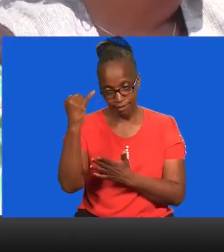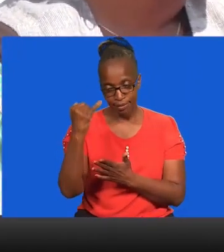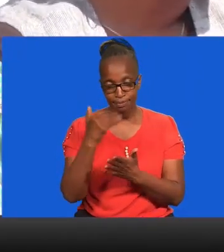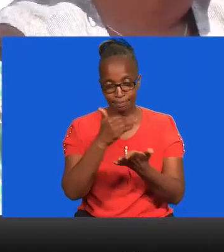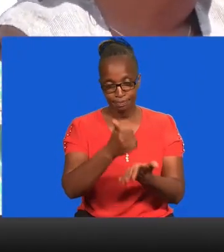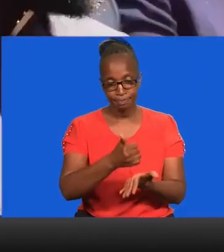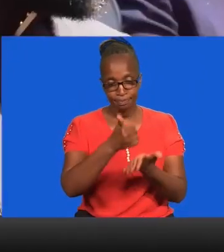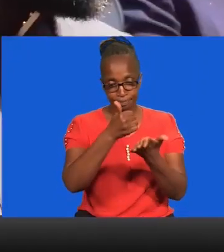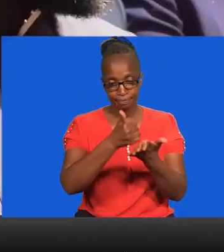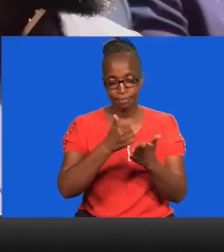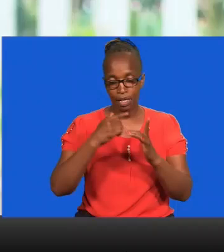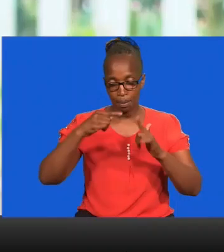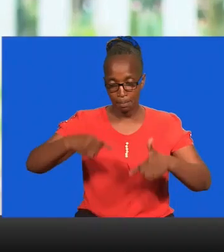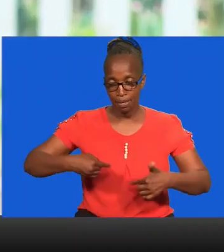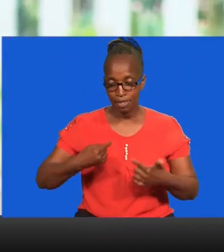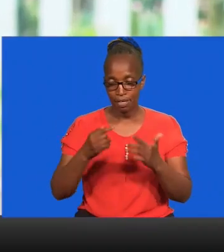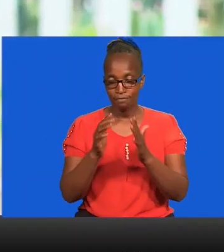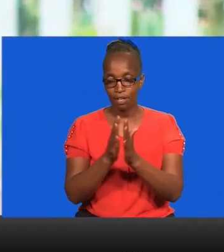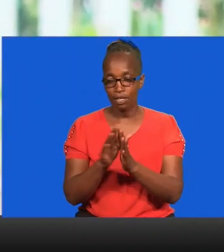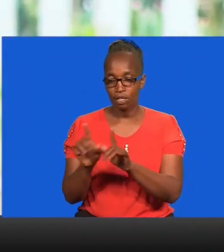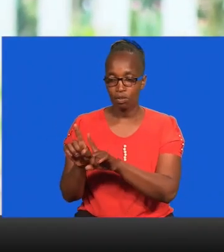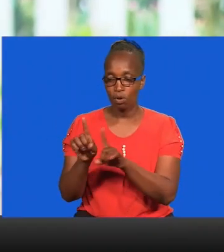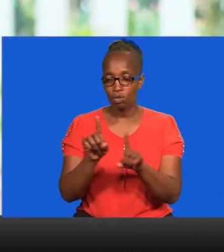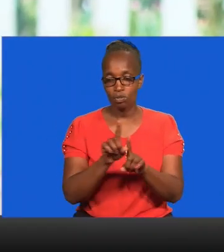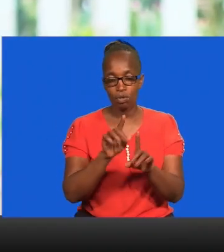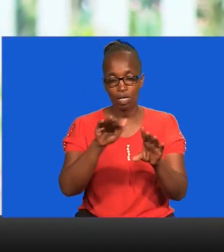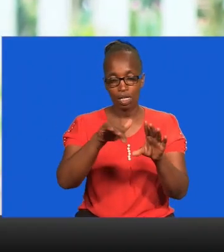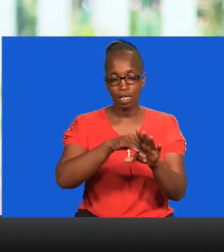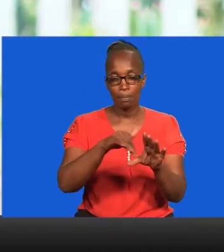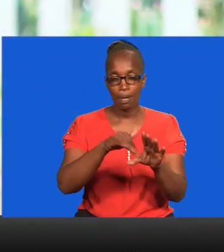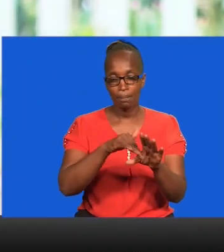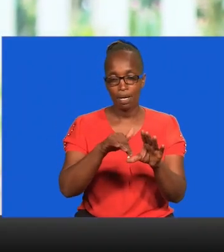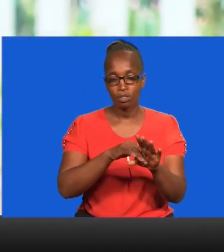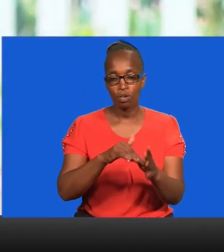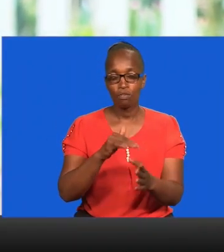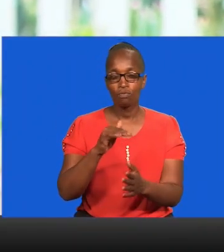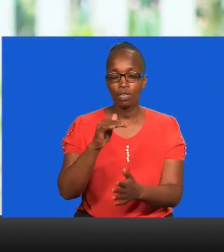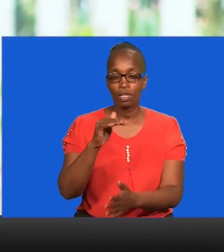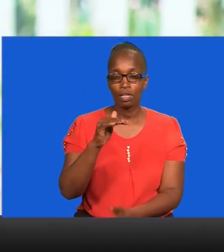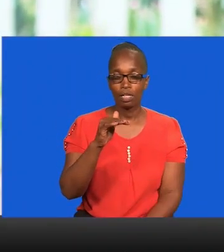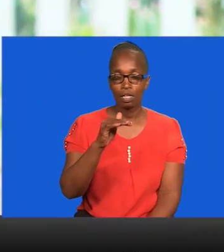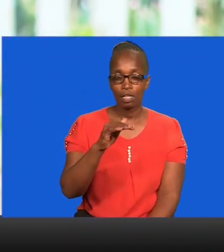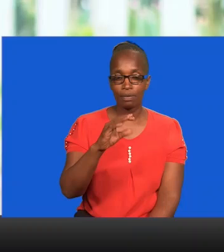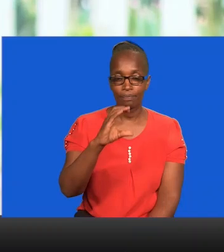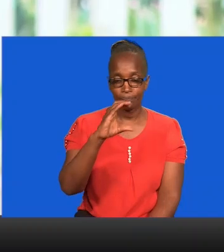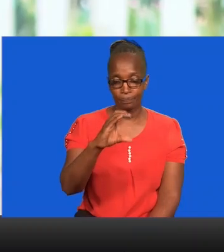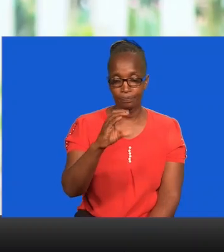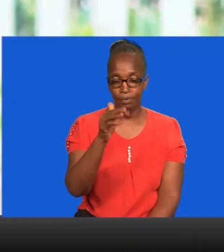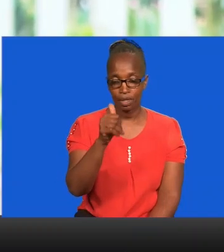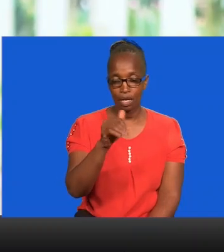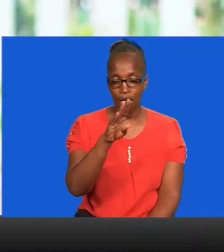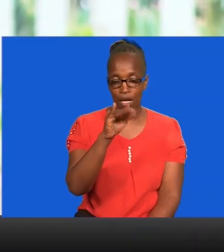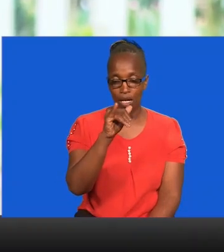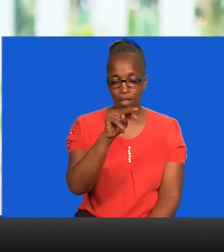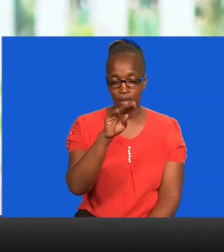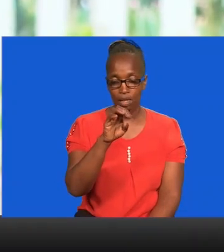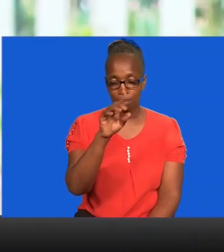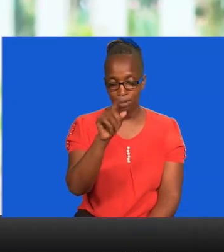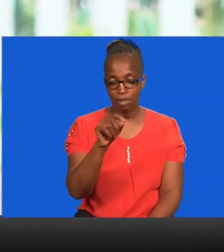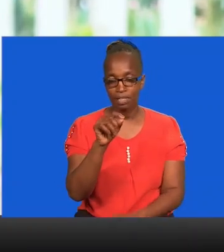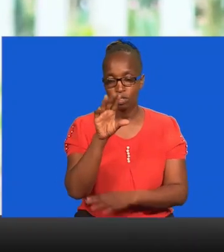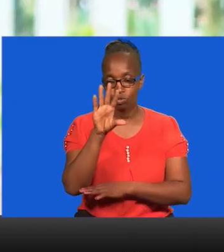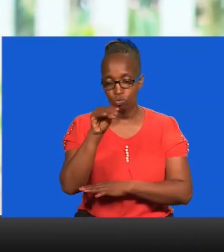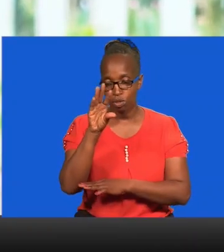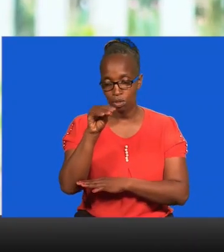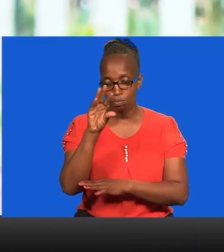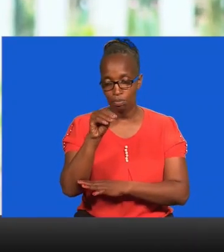to help me and to help members of our cabinet to profile the things we are doing, to speak to